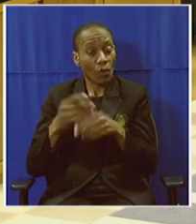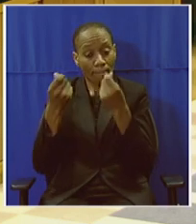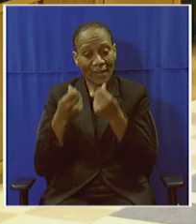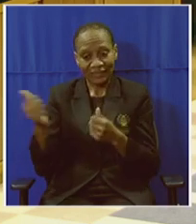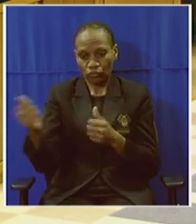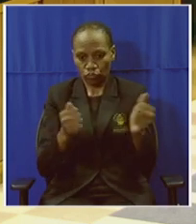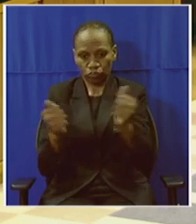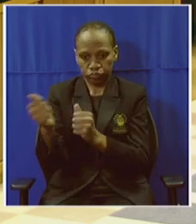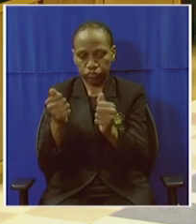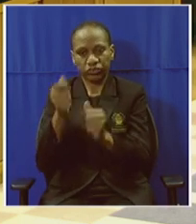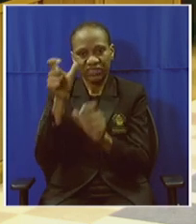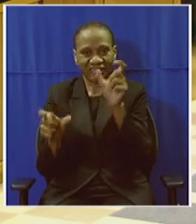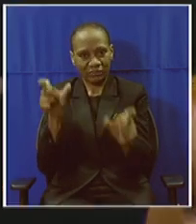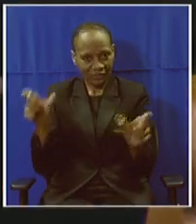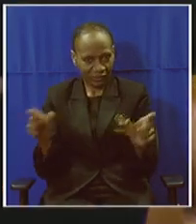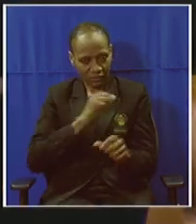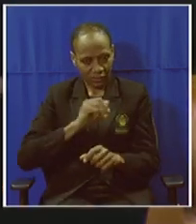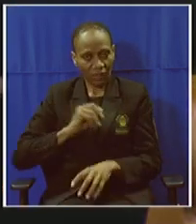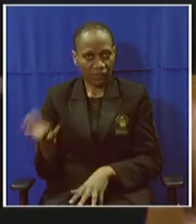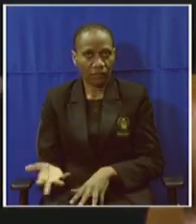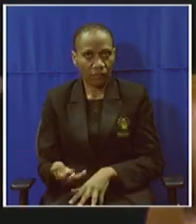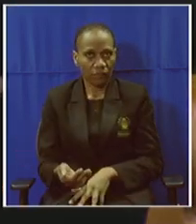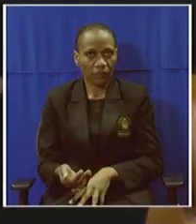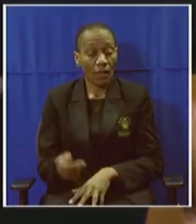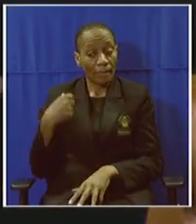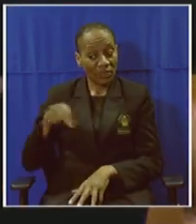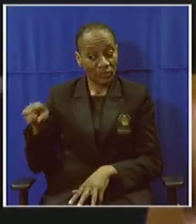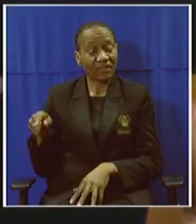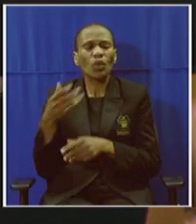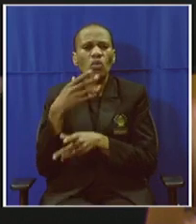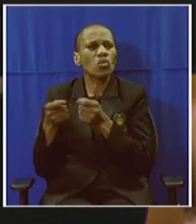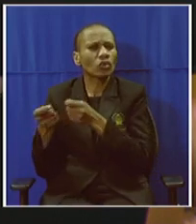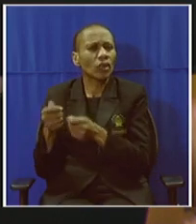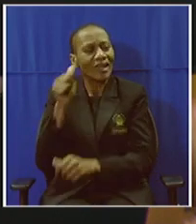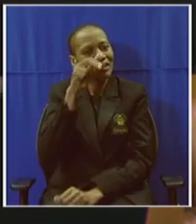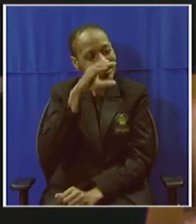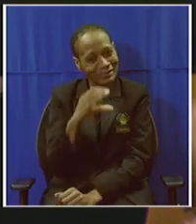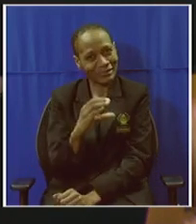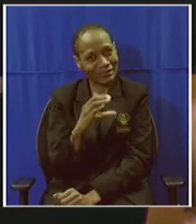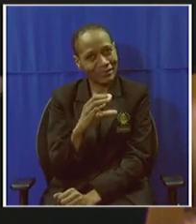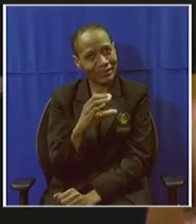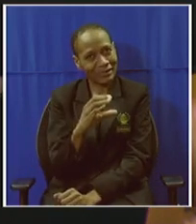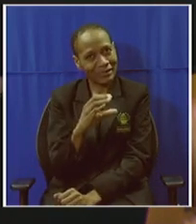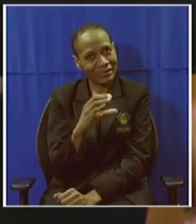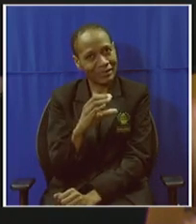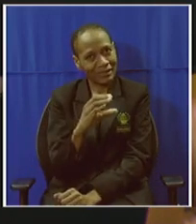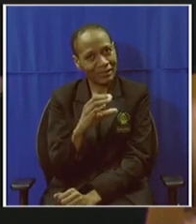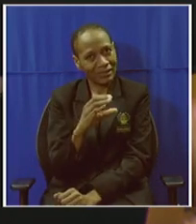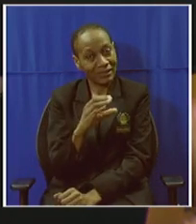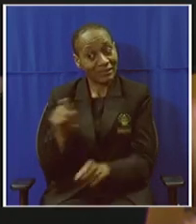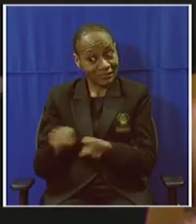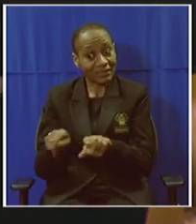appointment. The ANC runs municipality is no strange to